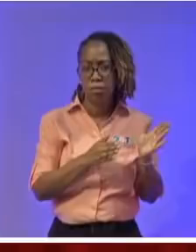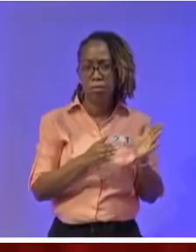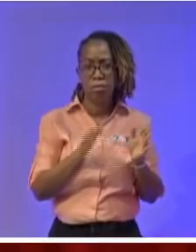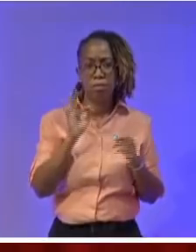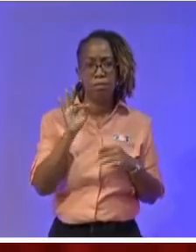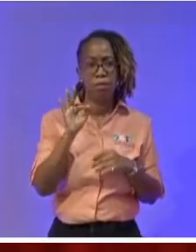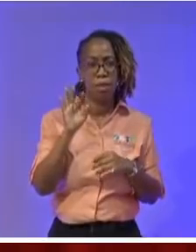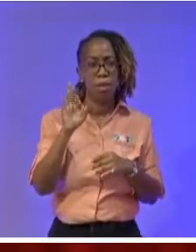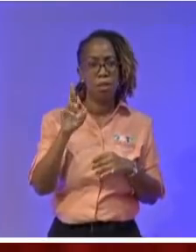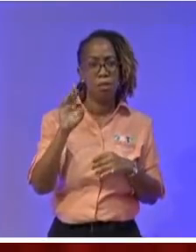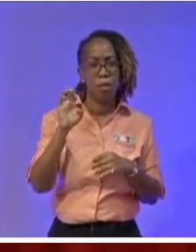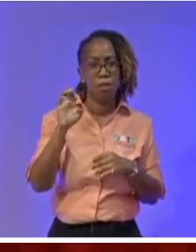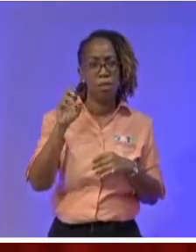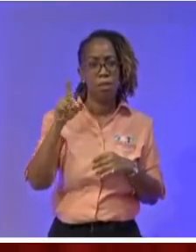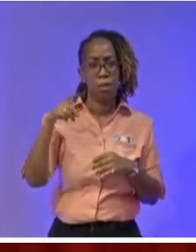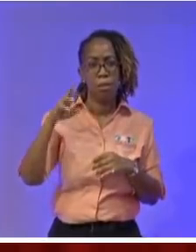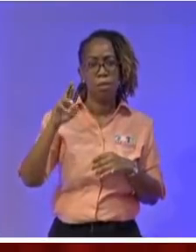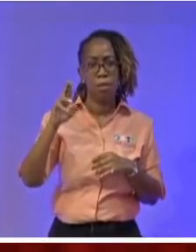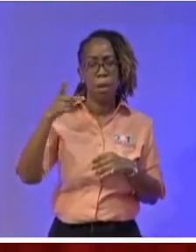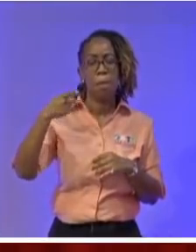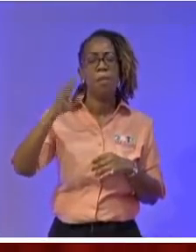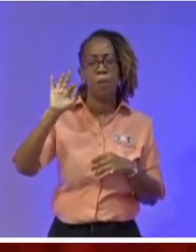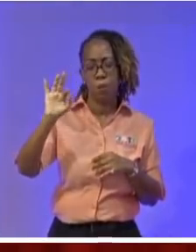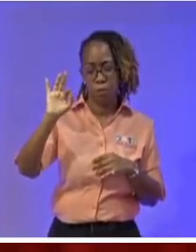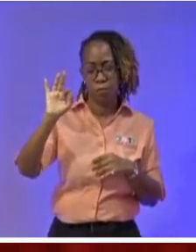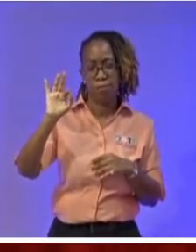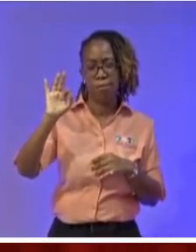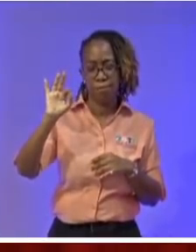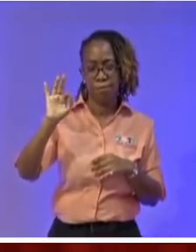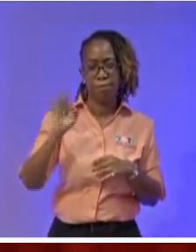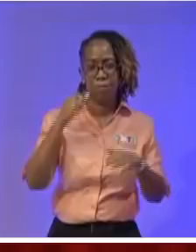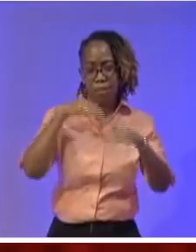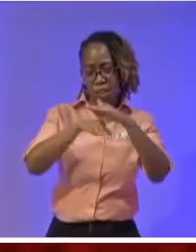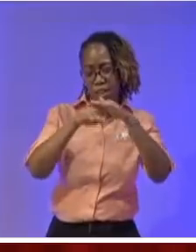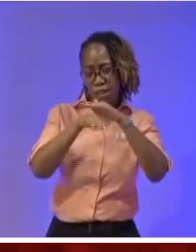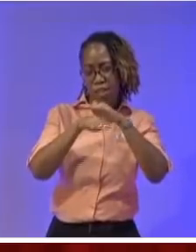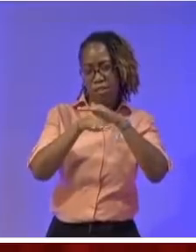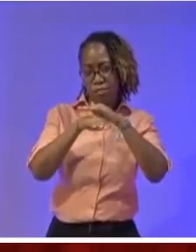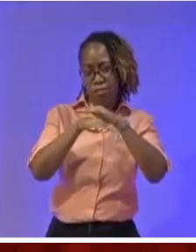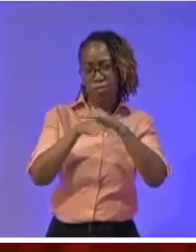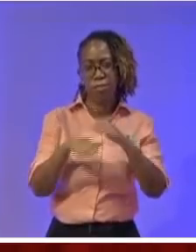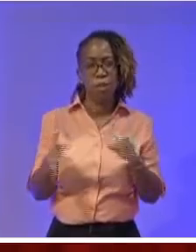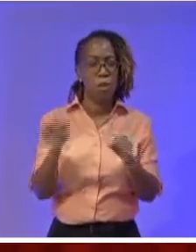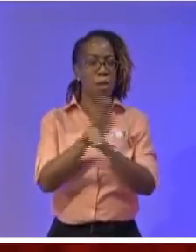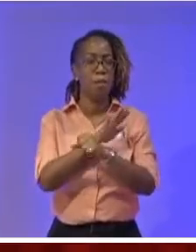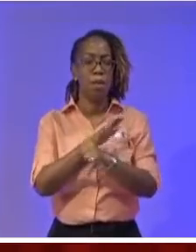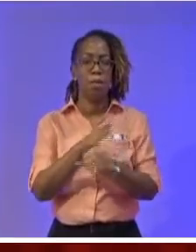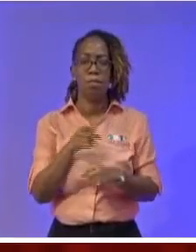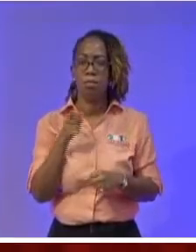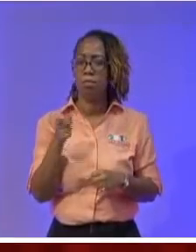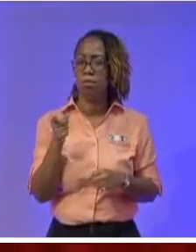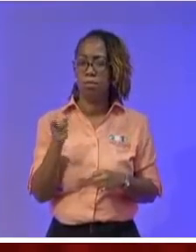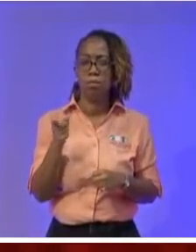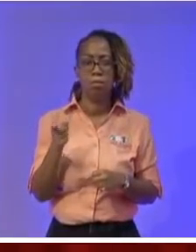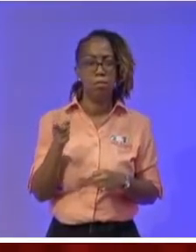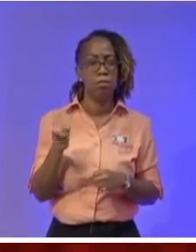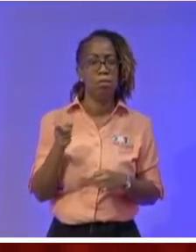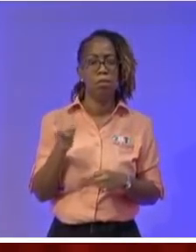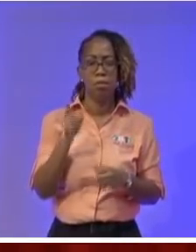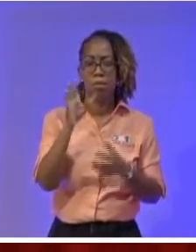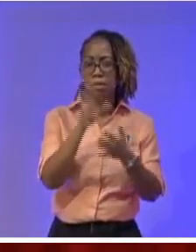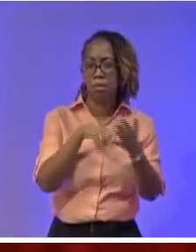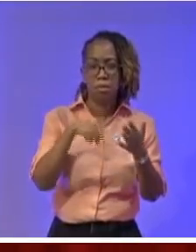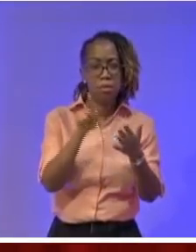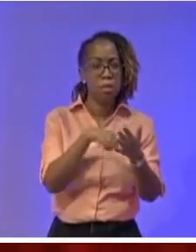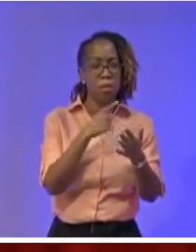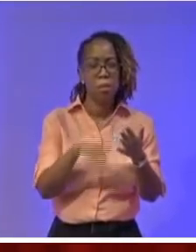been scrapped, and what is the next step in this regard? And my second question to Dr. Parasram, can you give us